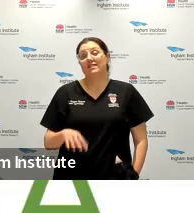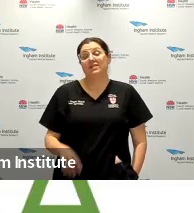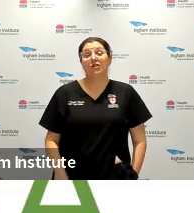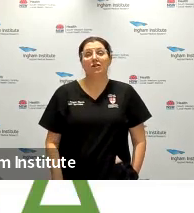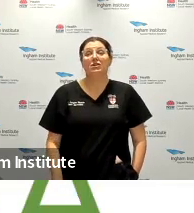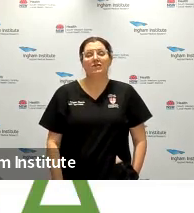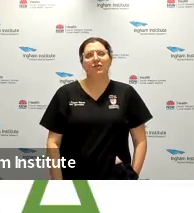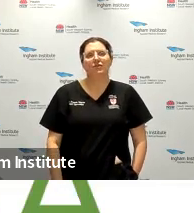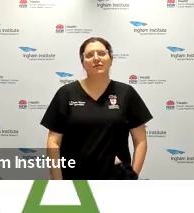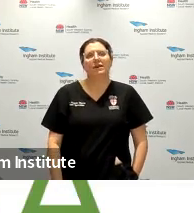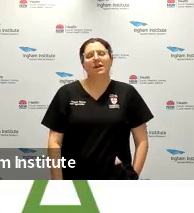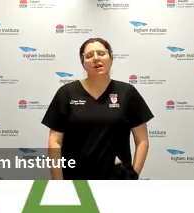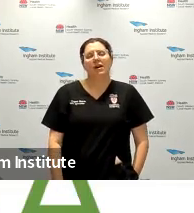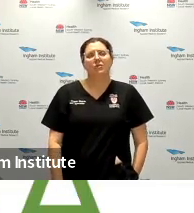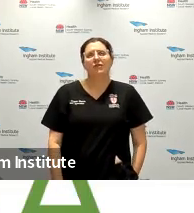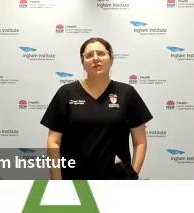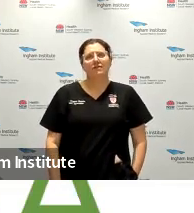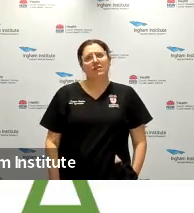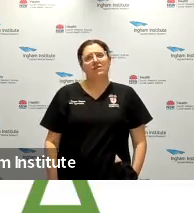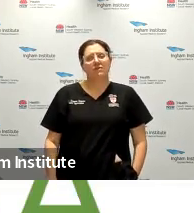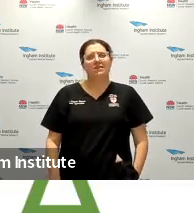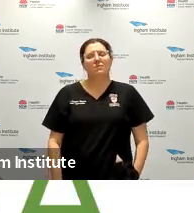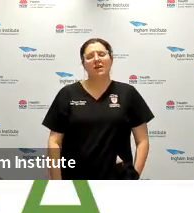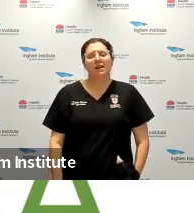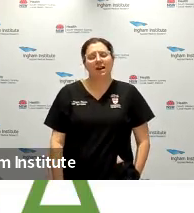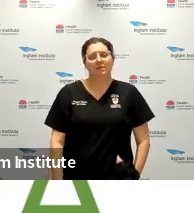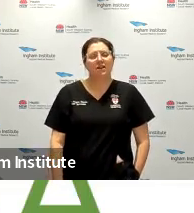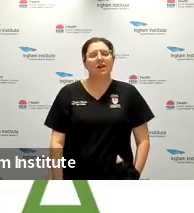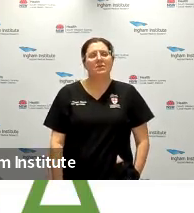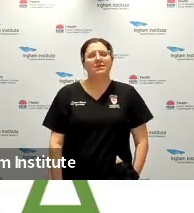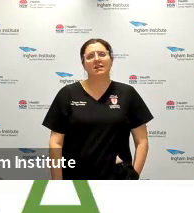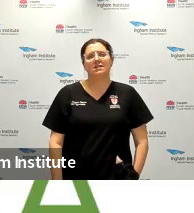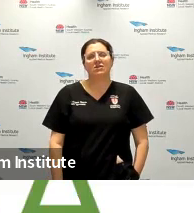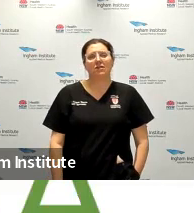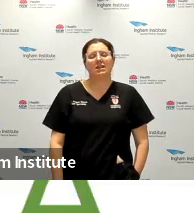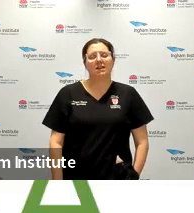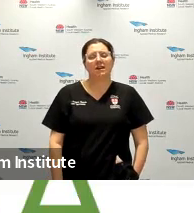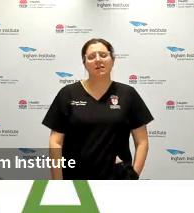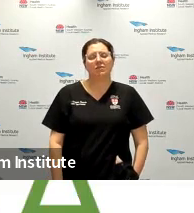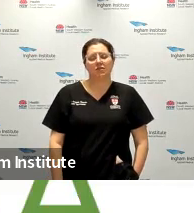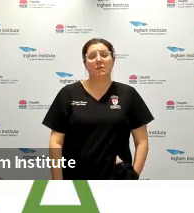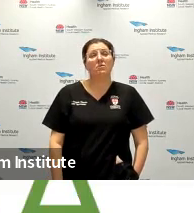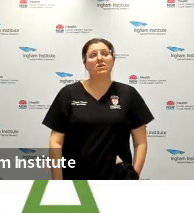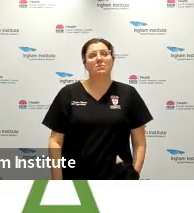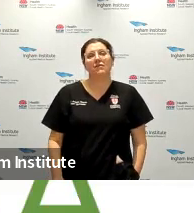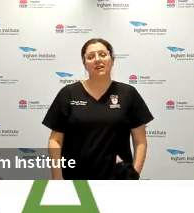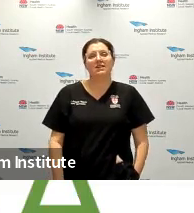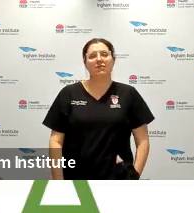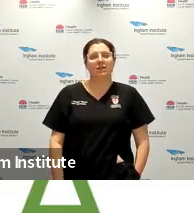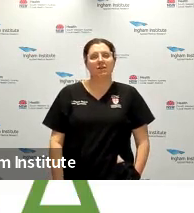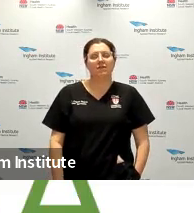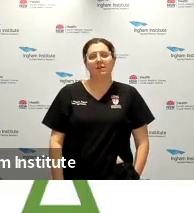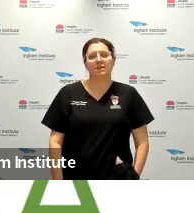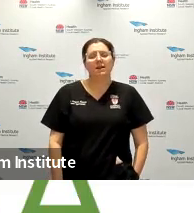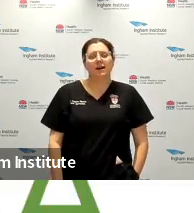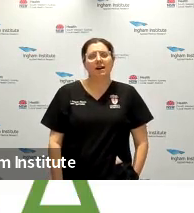and this list is not inclusive of all. I will focus for the rest of my time to discuss the SCREEN topic, which is preventative